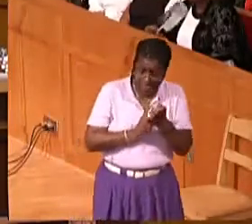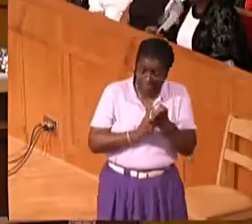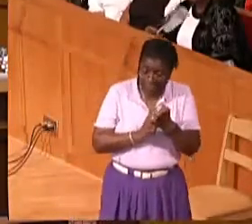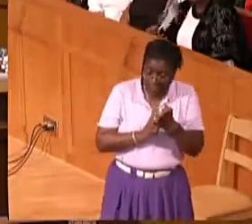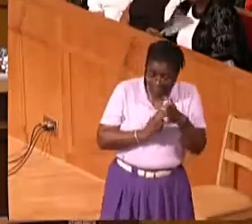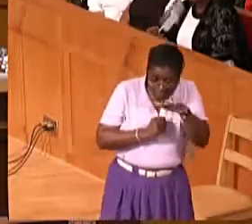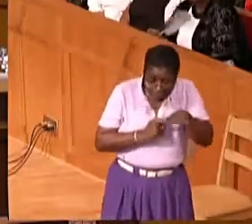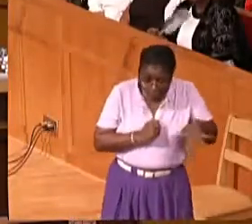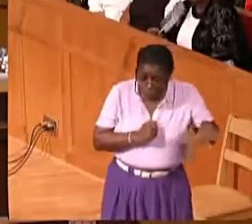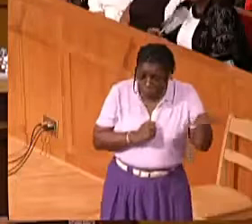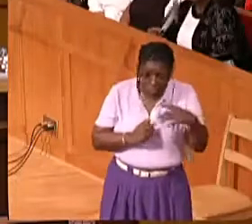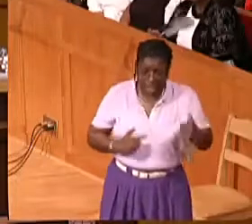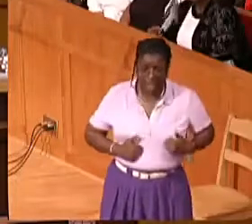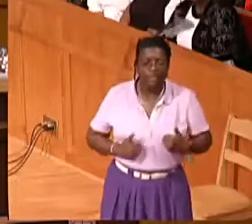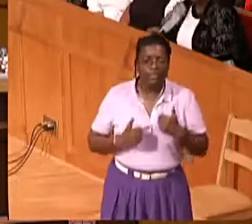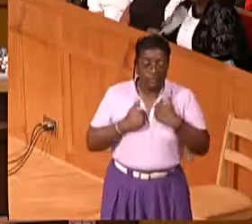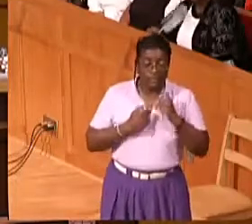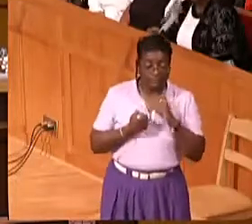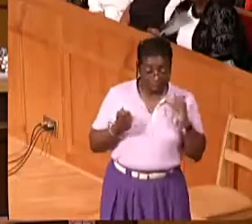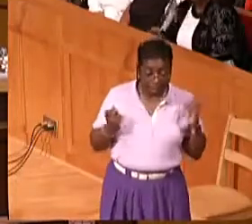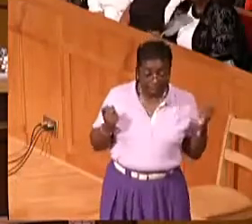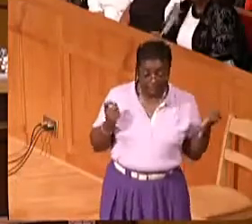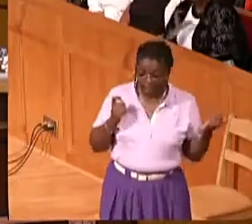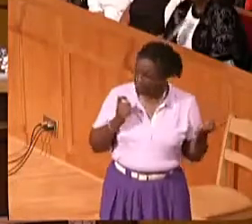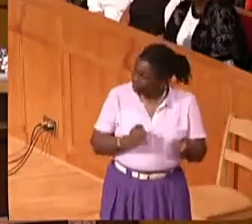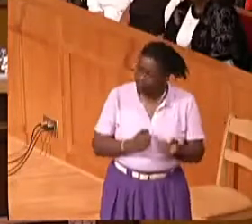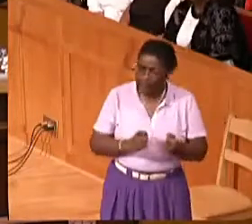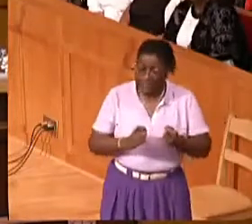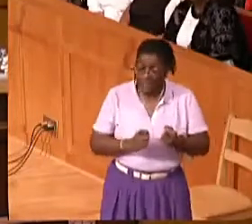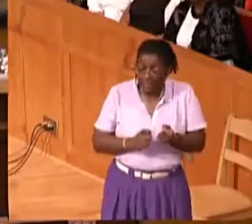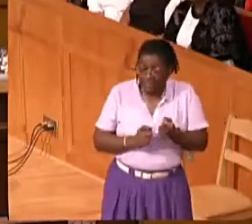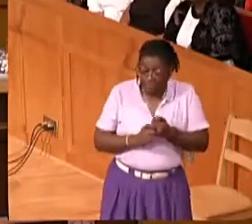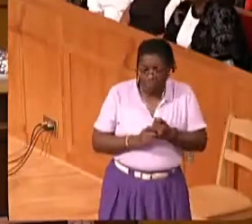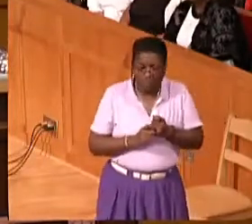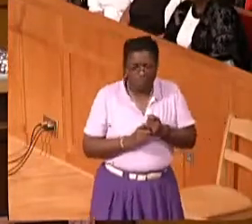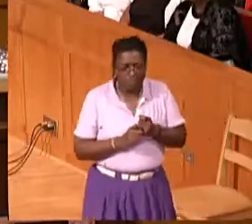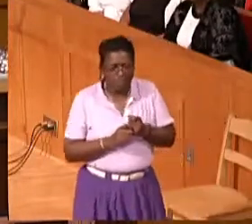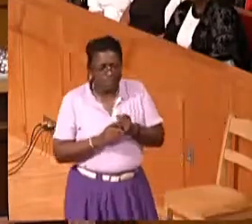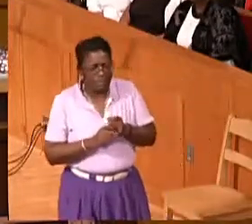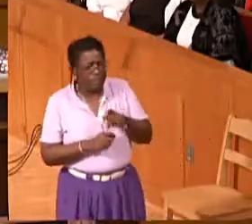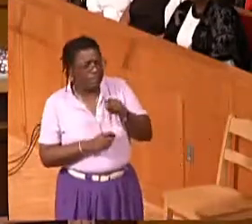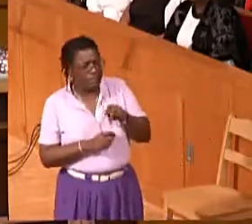live have changed. If you turn on the TV.